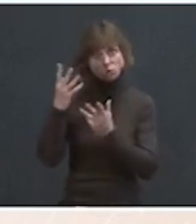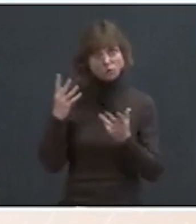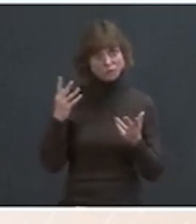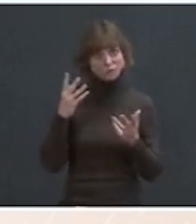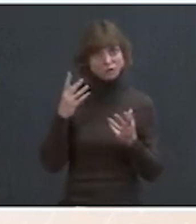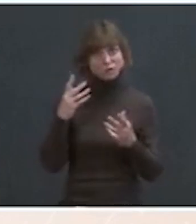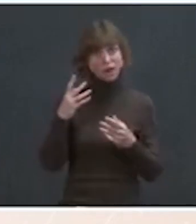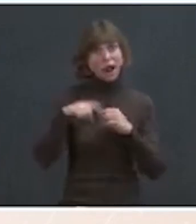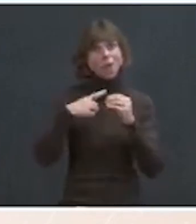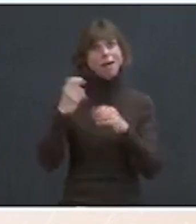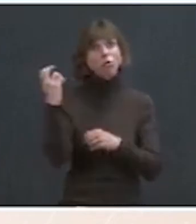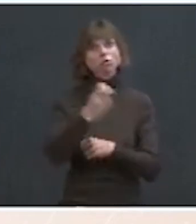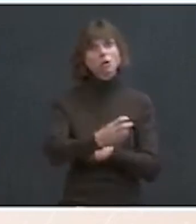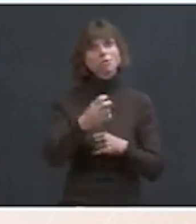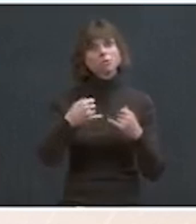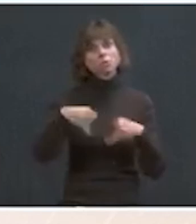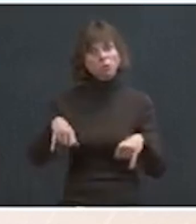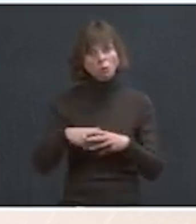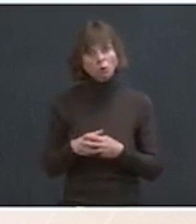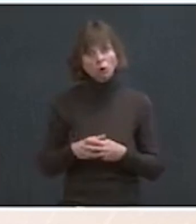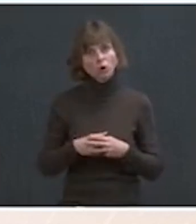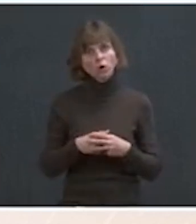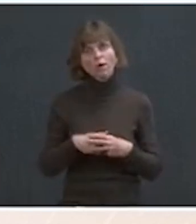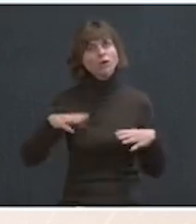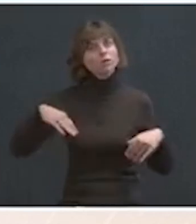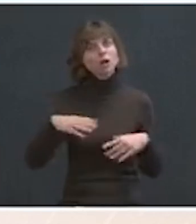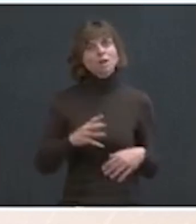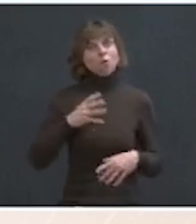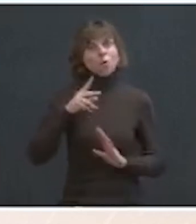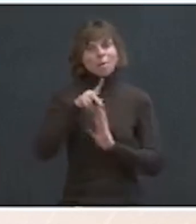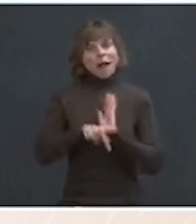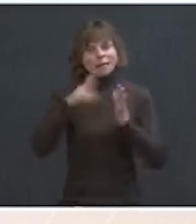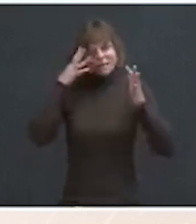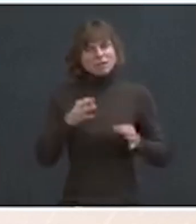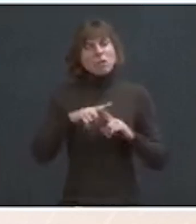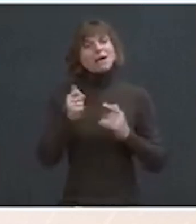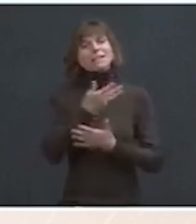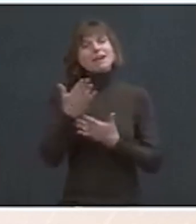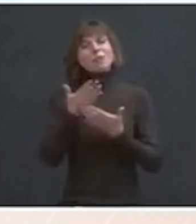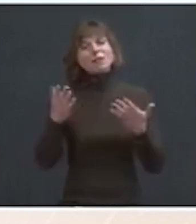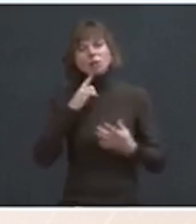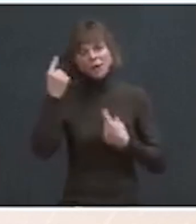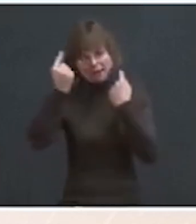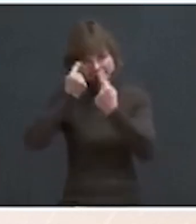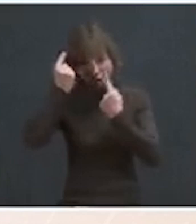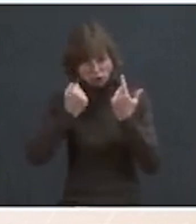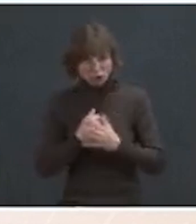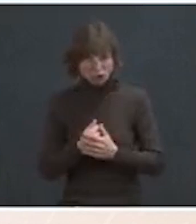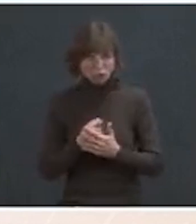while there are no final policy decisions, there are a variety of actions under consideration, including identifying